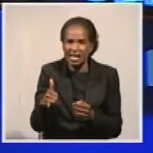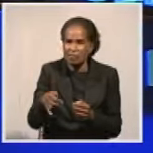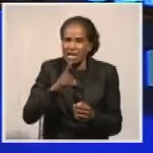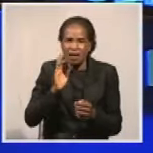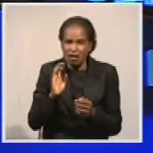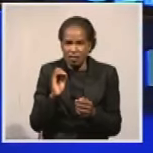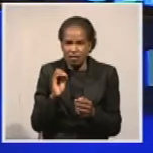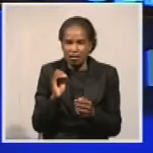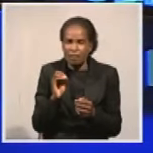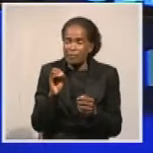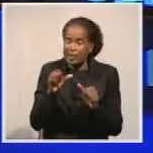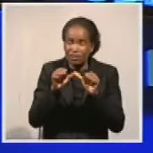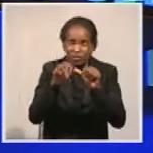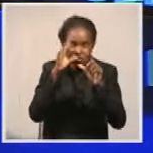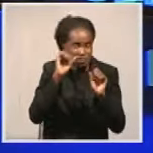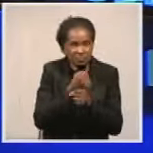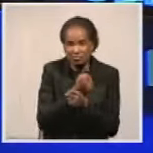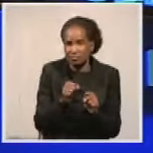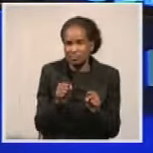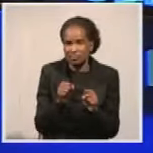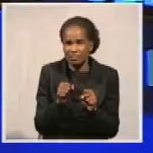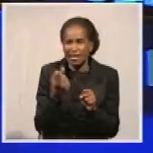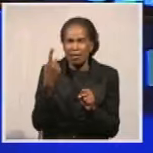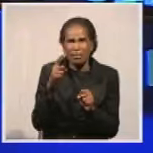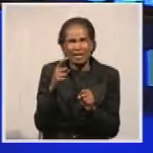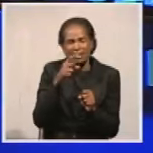that alone, feeling that way,